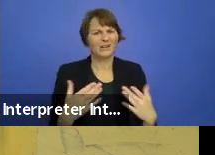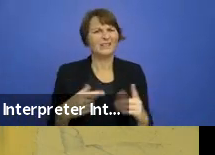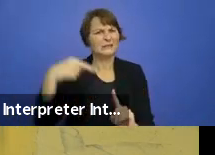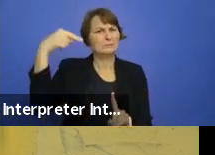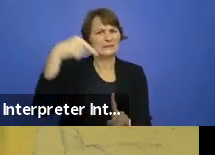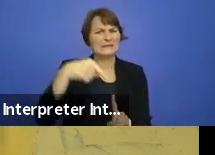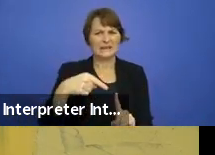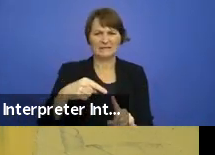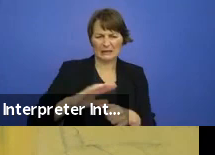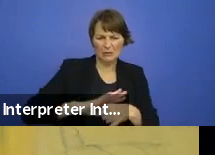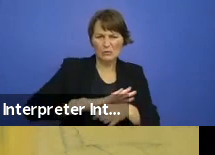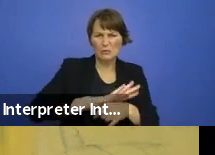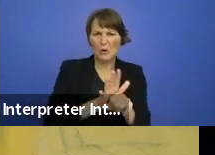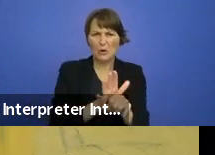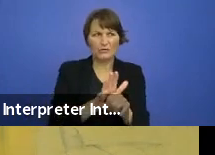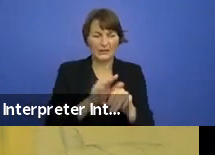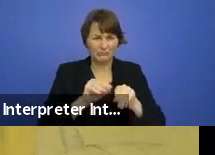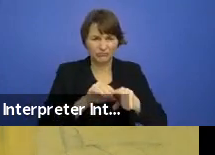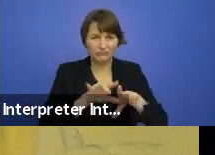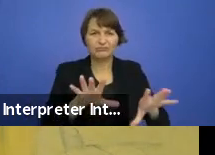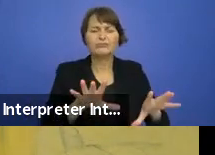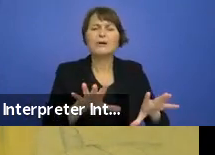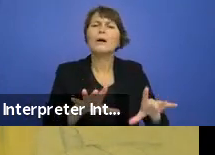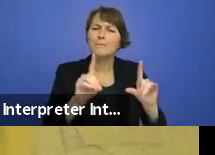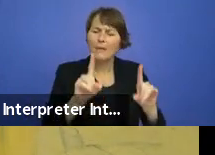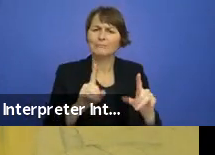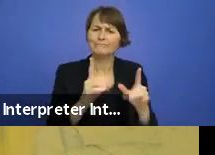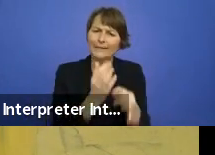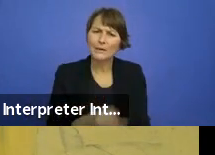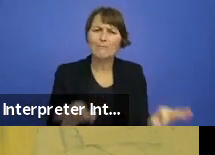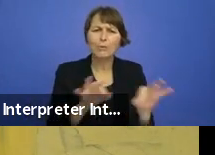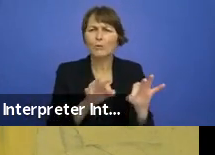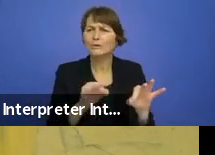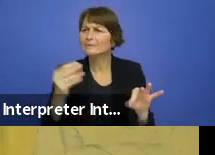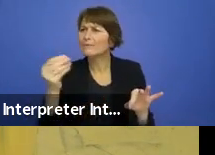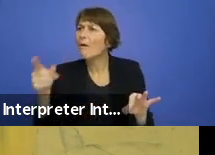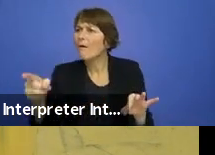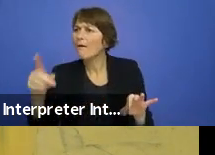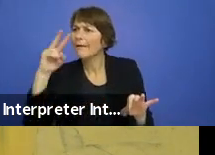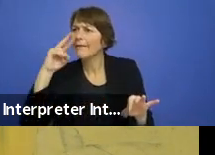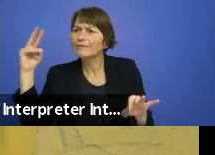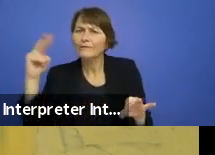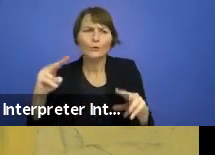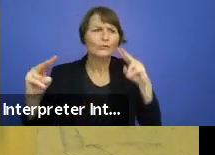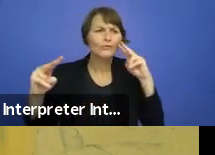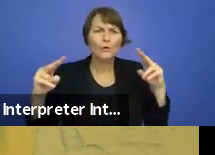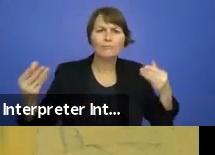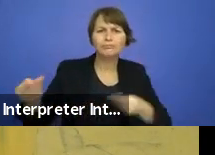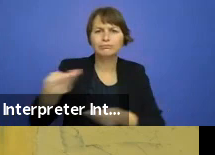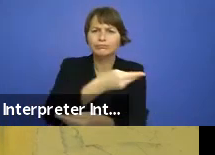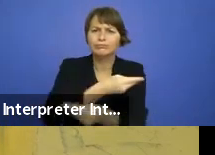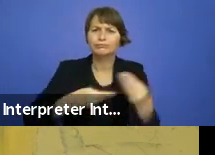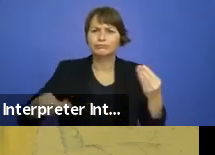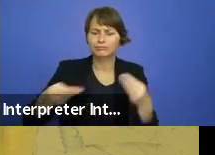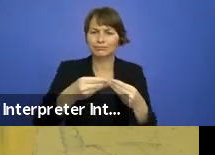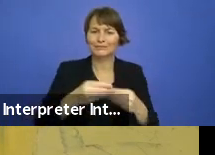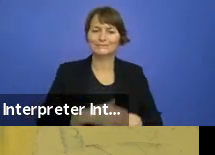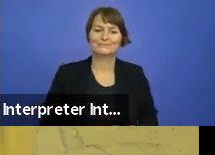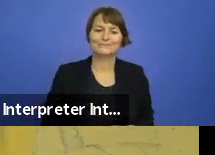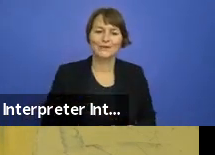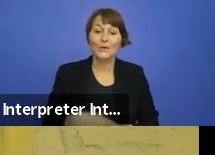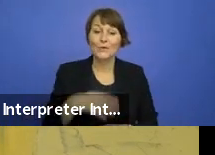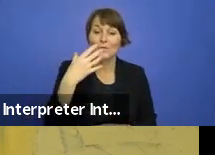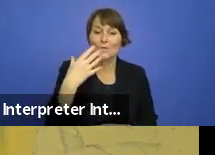noch dringender denn je, sich auszutauschen. In Sachsen gibt es über 80 Spielstätten im öffentlichen Bereich,